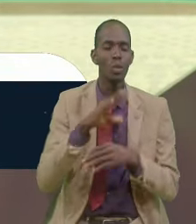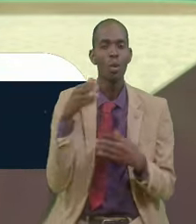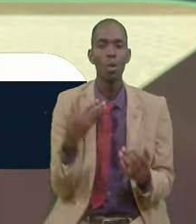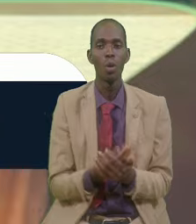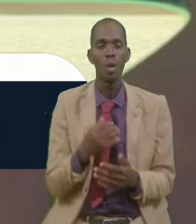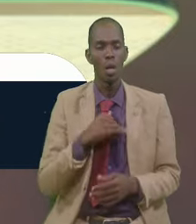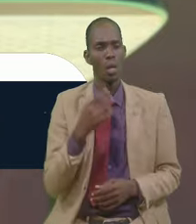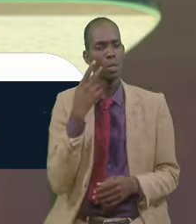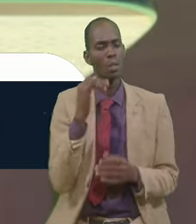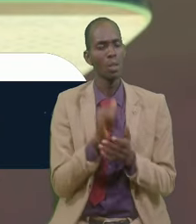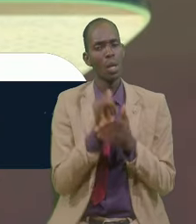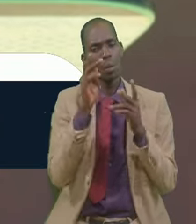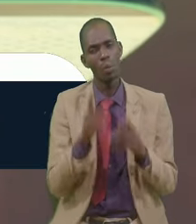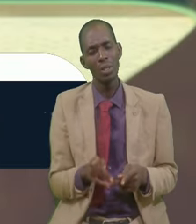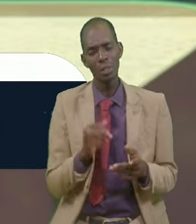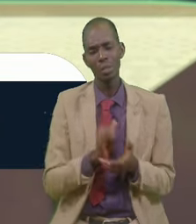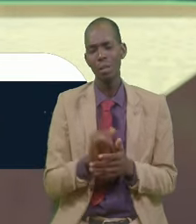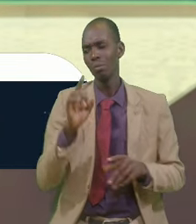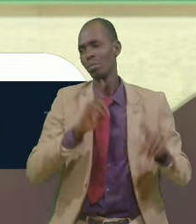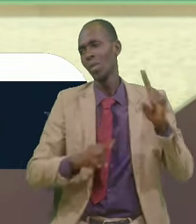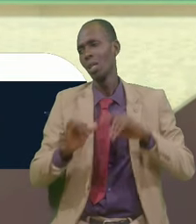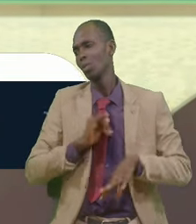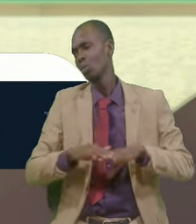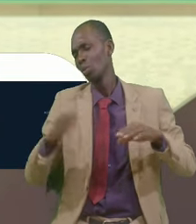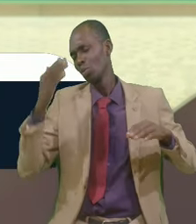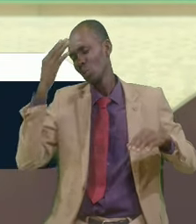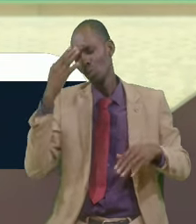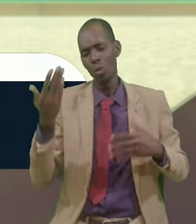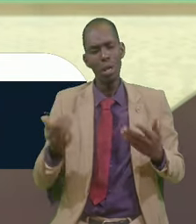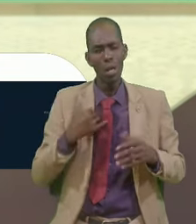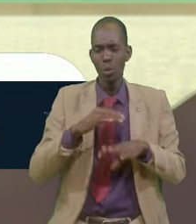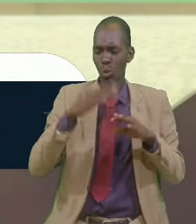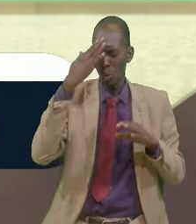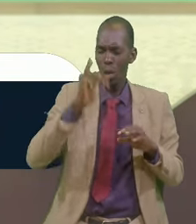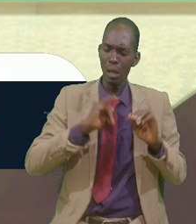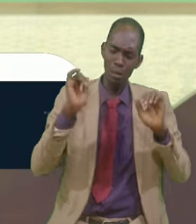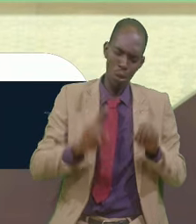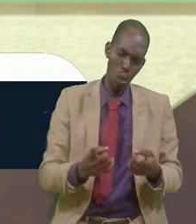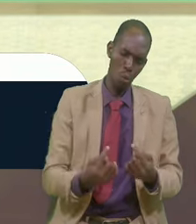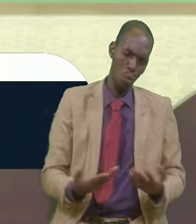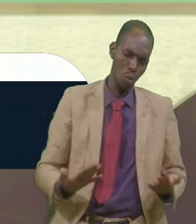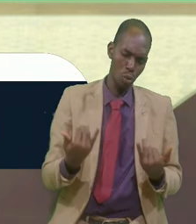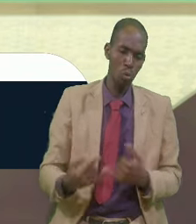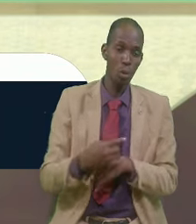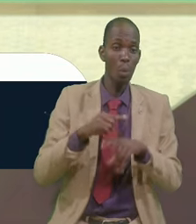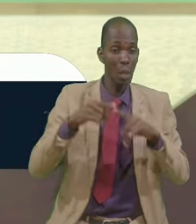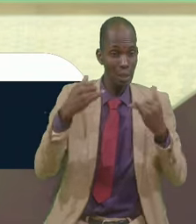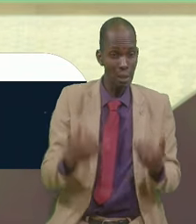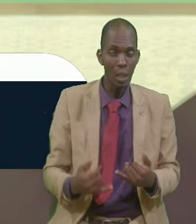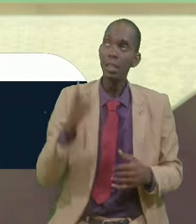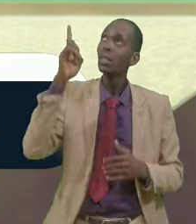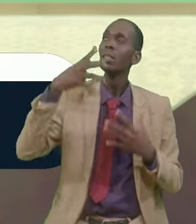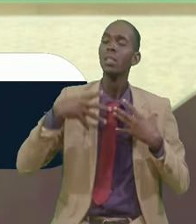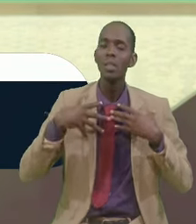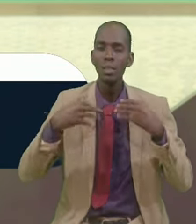the person that is saying, I didn't even want to come. I didn't know I could reach here today. And he healed them.